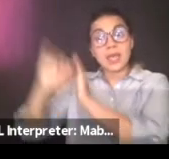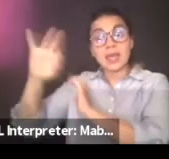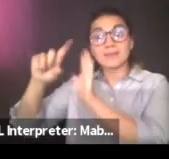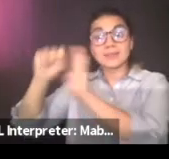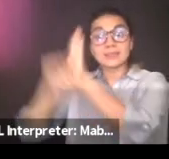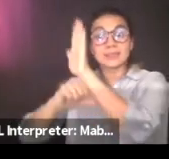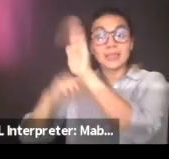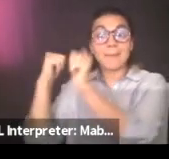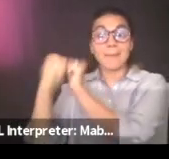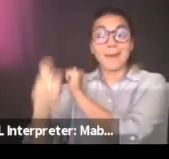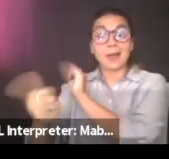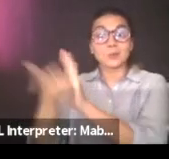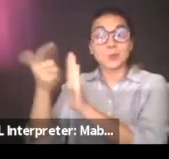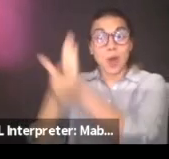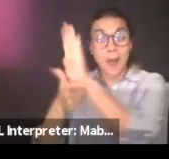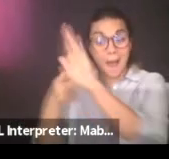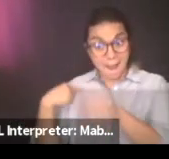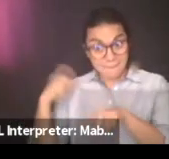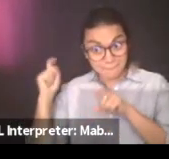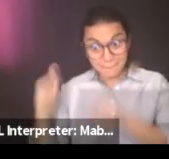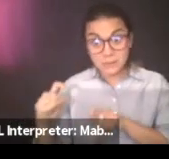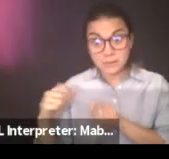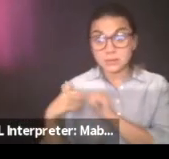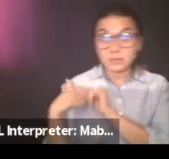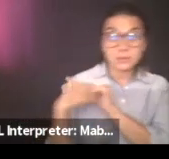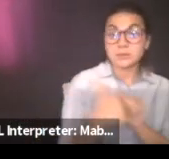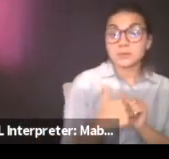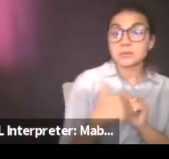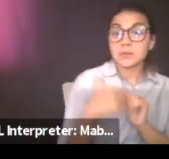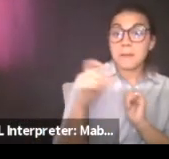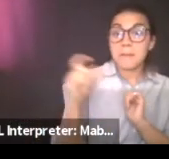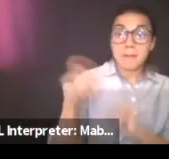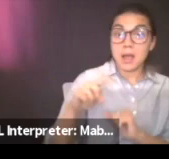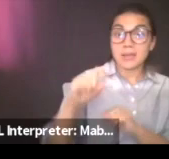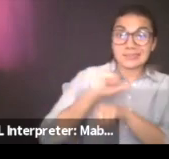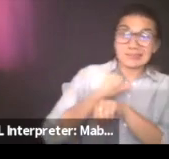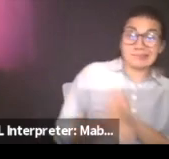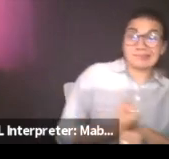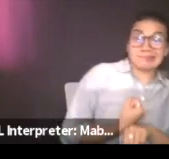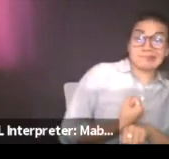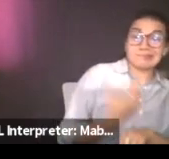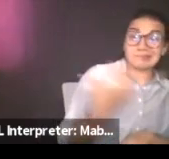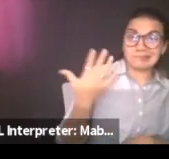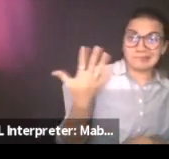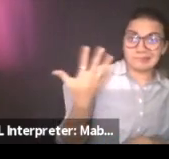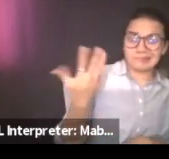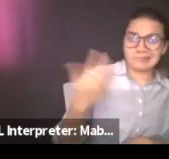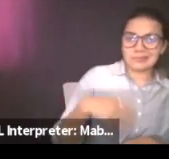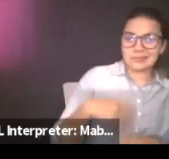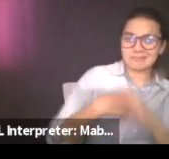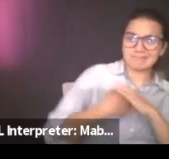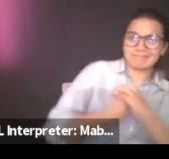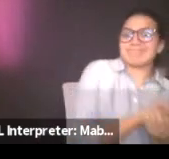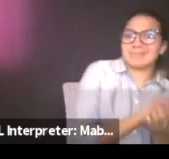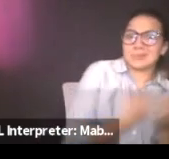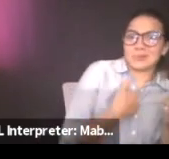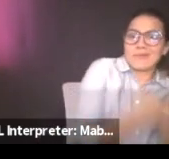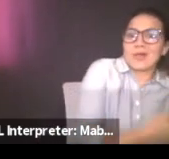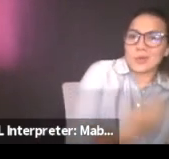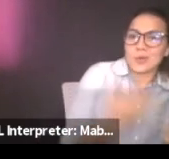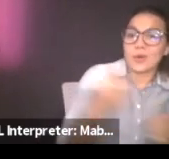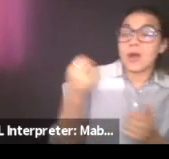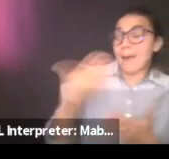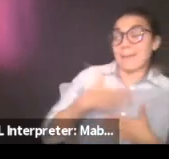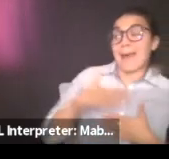can you say, I'm not ever going to do that stuff. I'm happy to take your funding. But